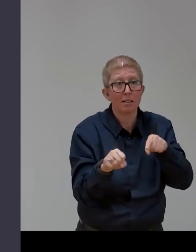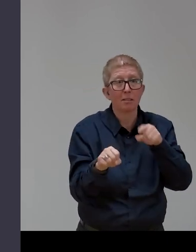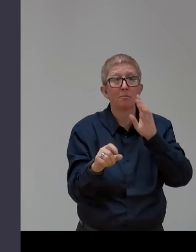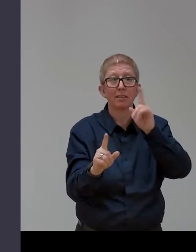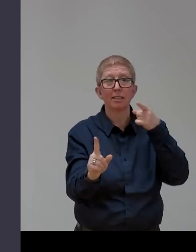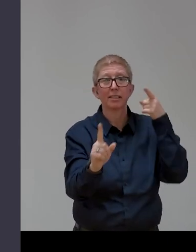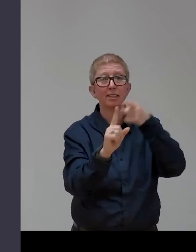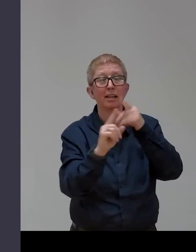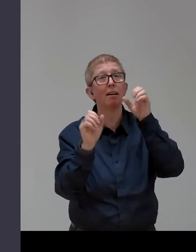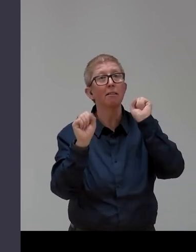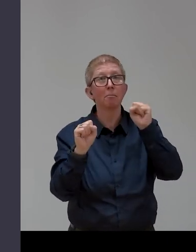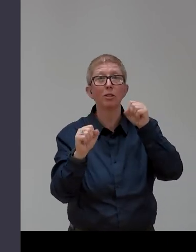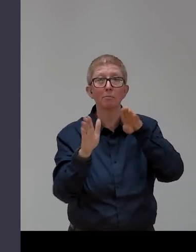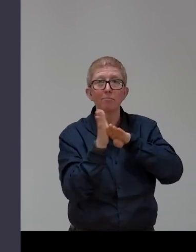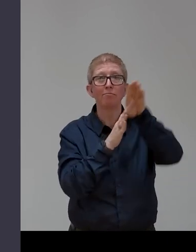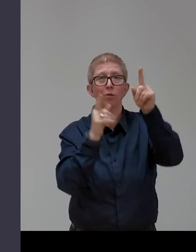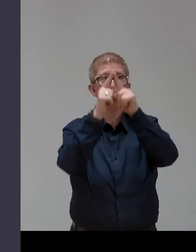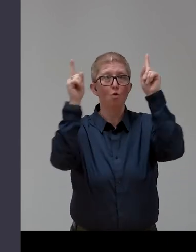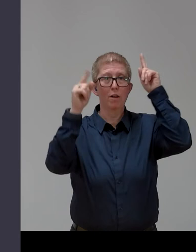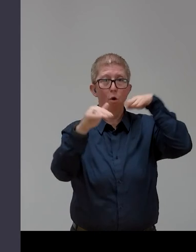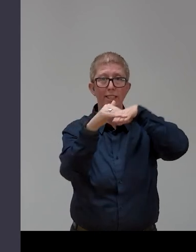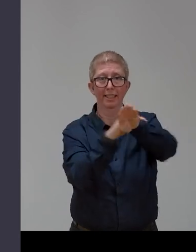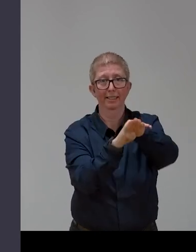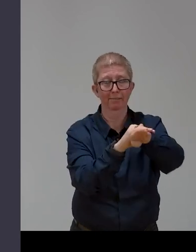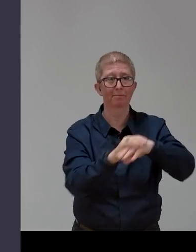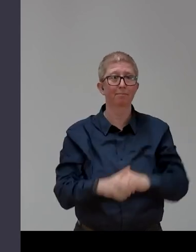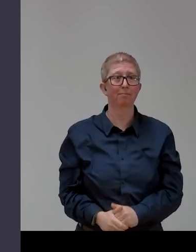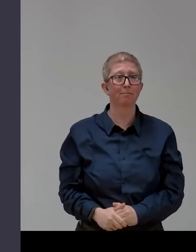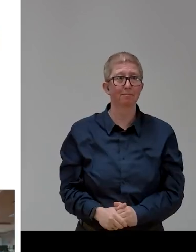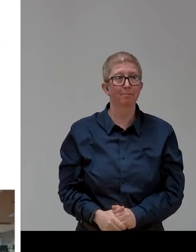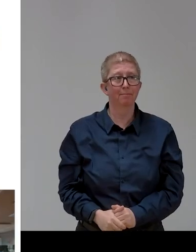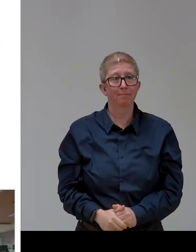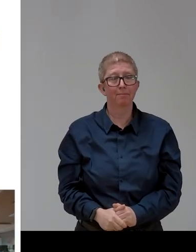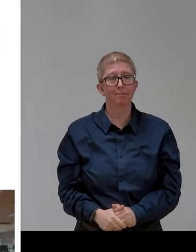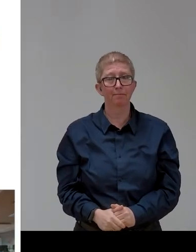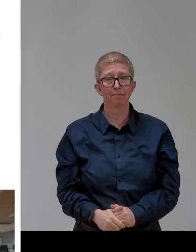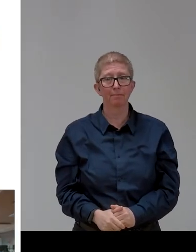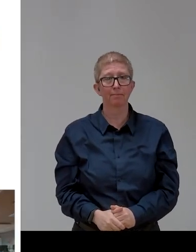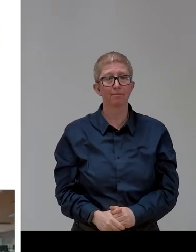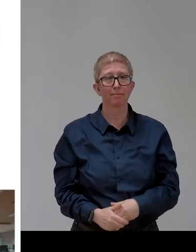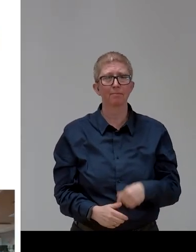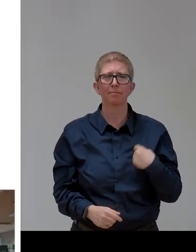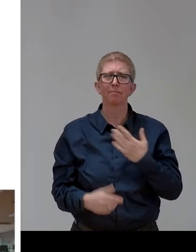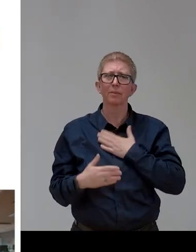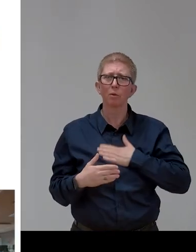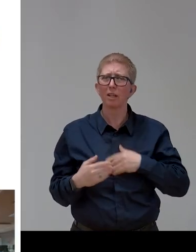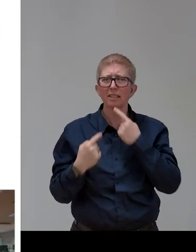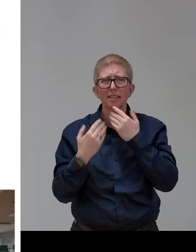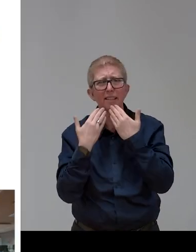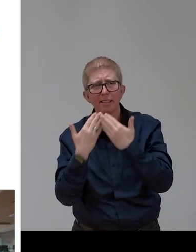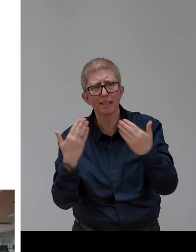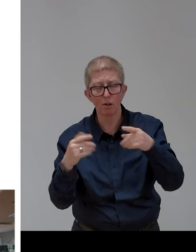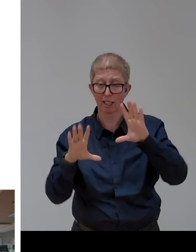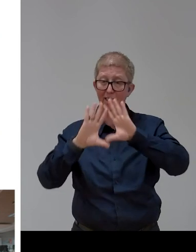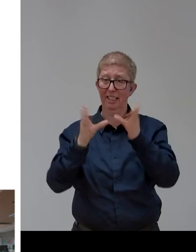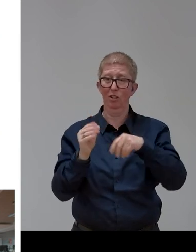as well as the development of accessible environment, products and services. We want to thank the Zero Project